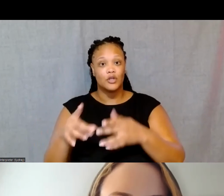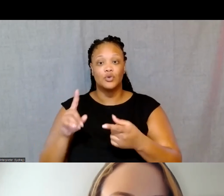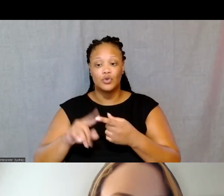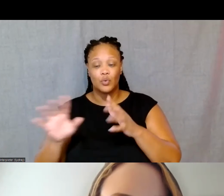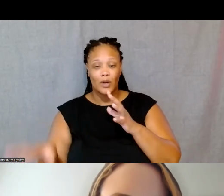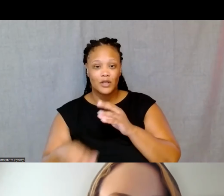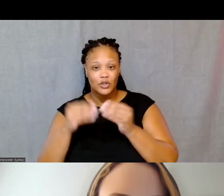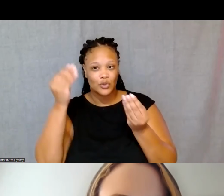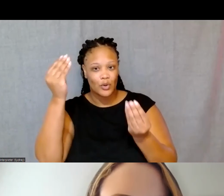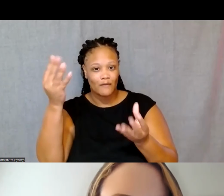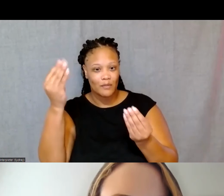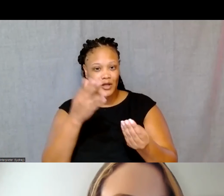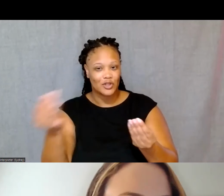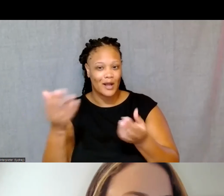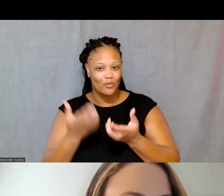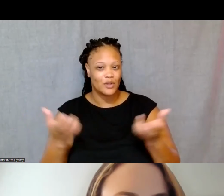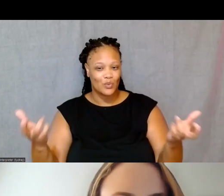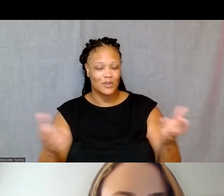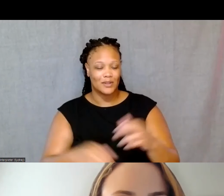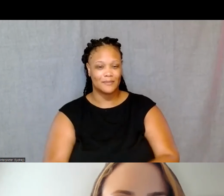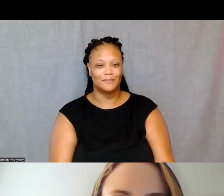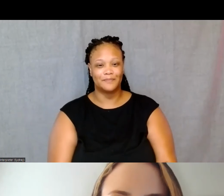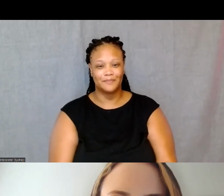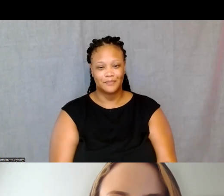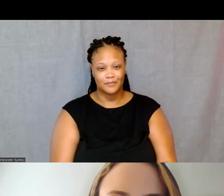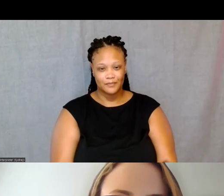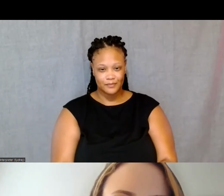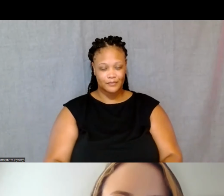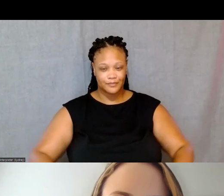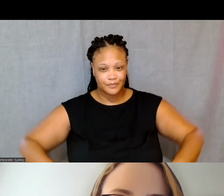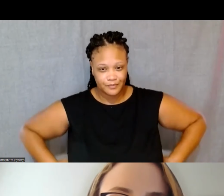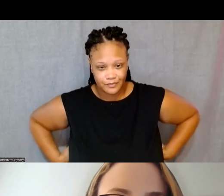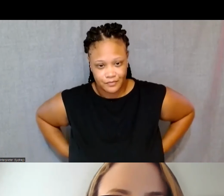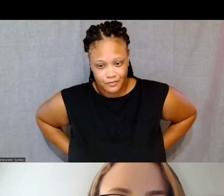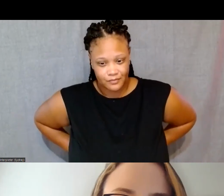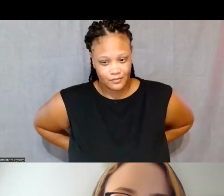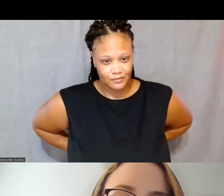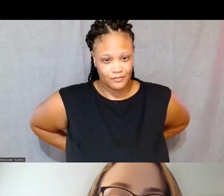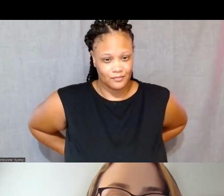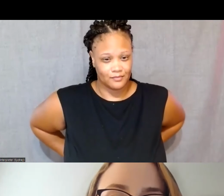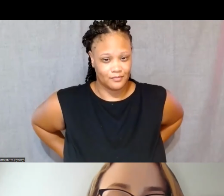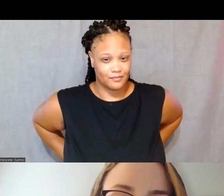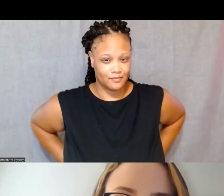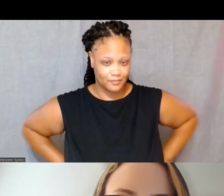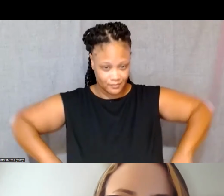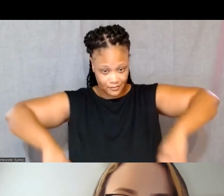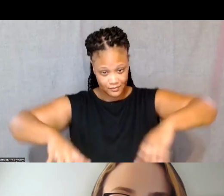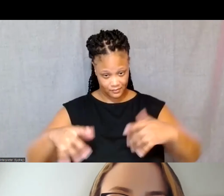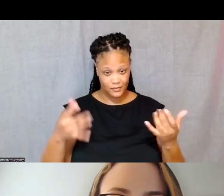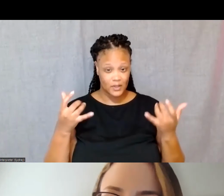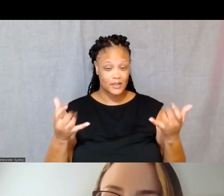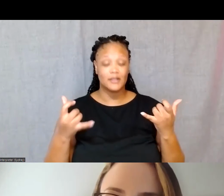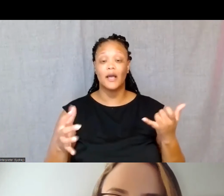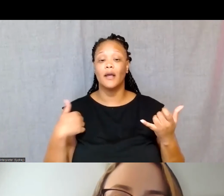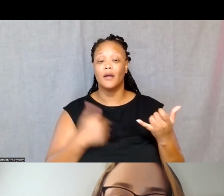information. All right, next slide. Great. So today we'll be covering some information